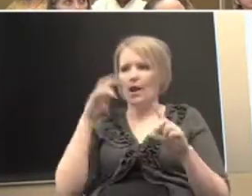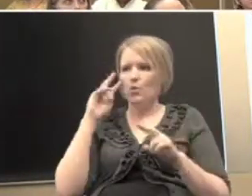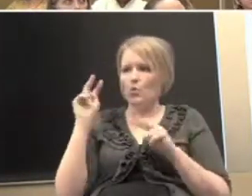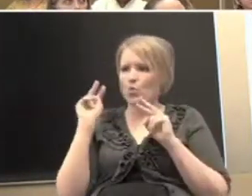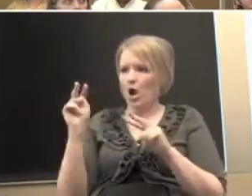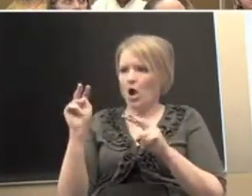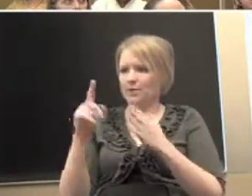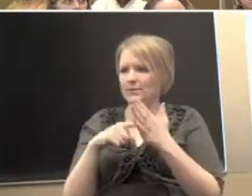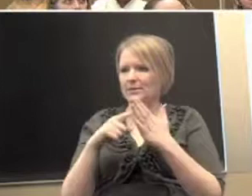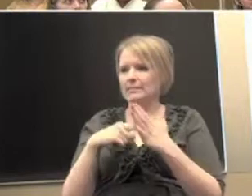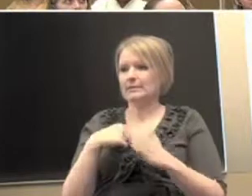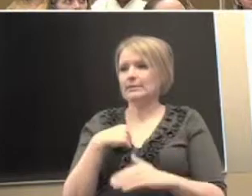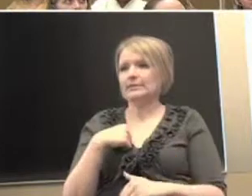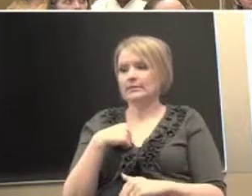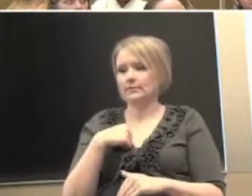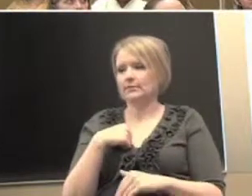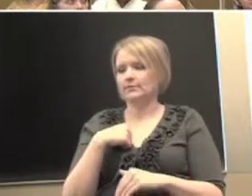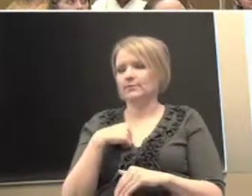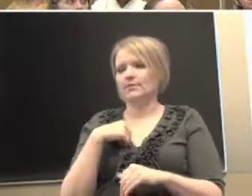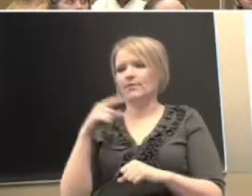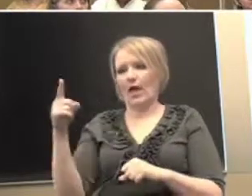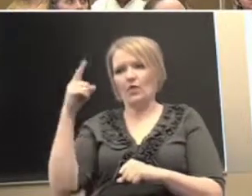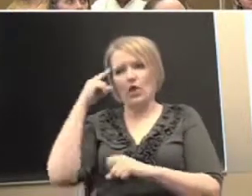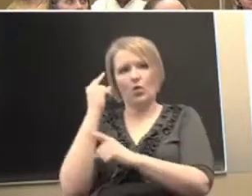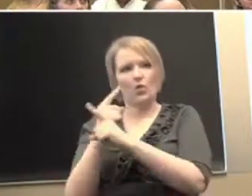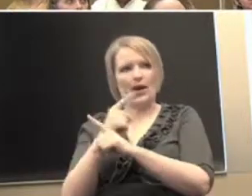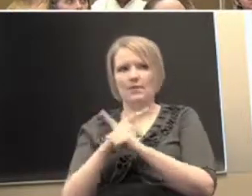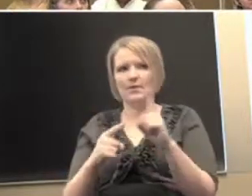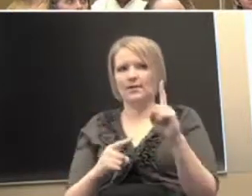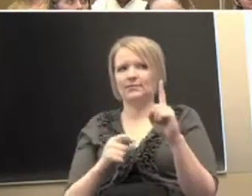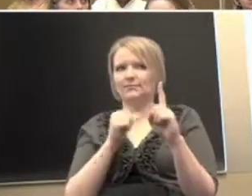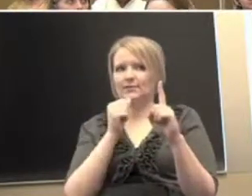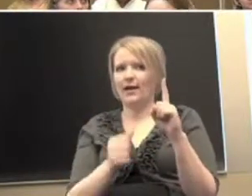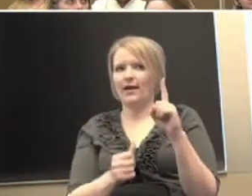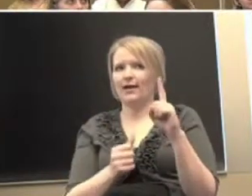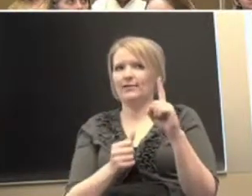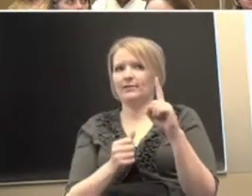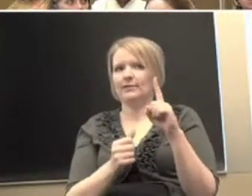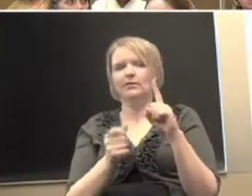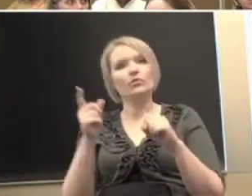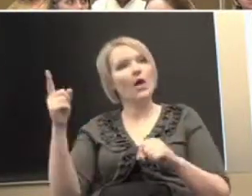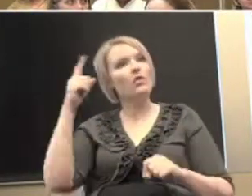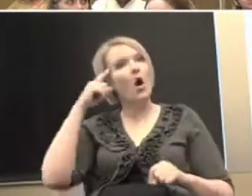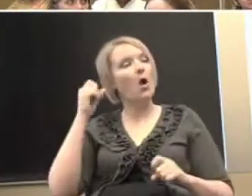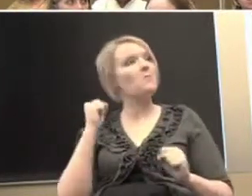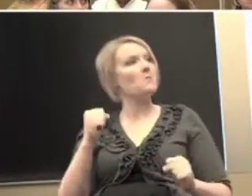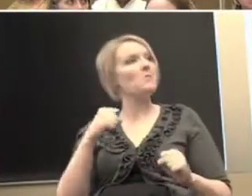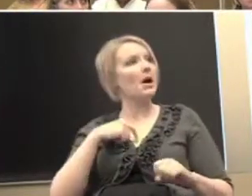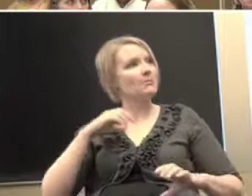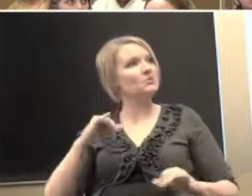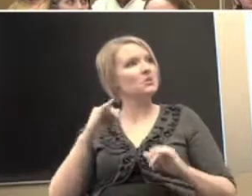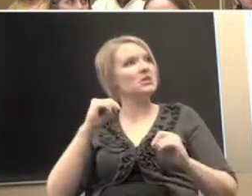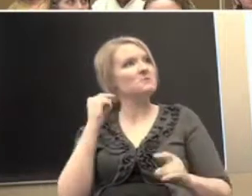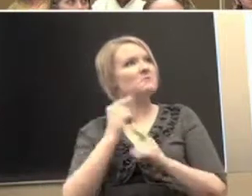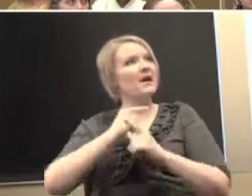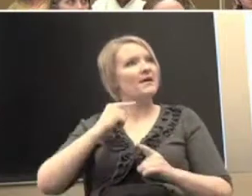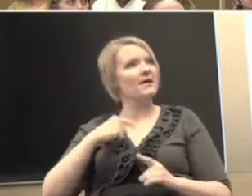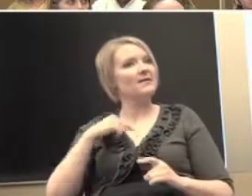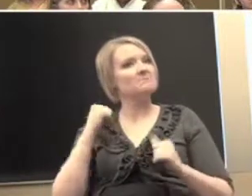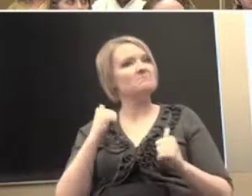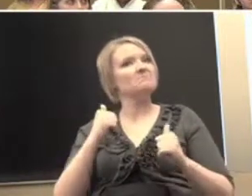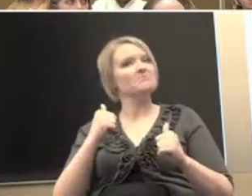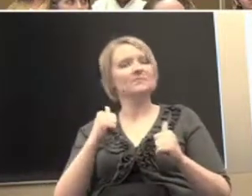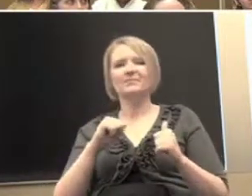all right? That had nothing to do with what we were trying to do here, okay? But they thought it was. They thought they were doing fine,